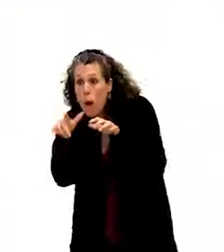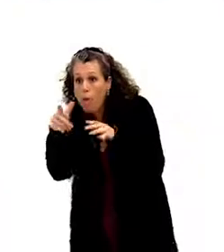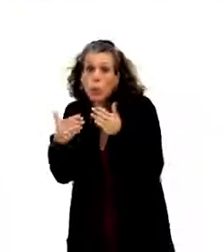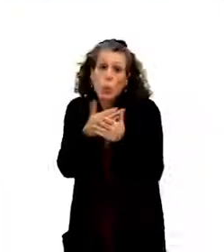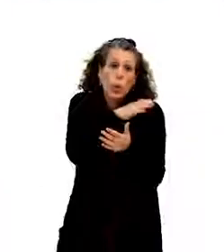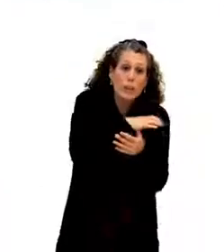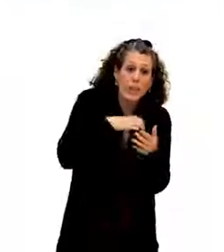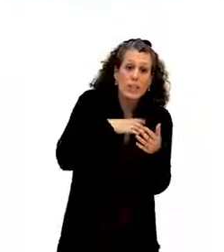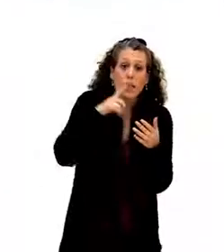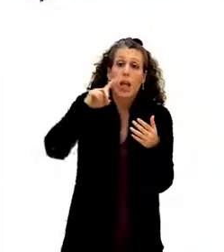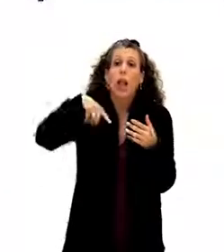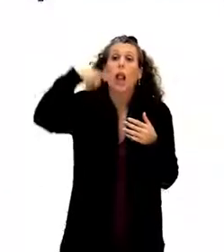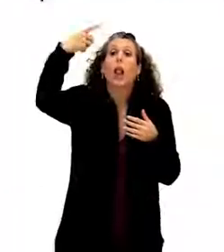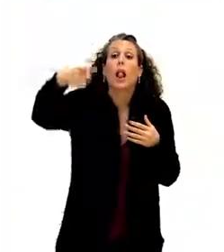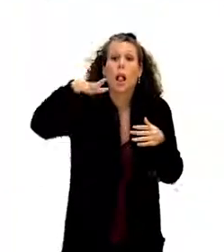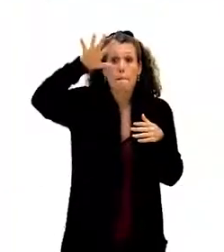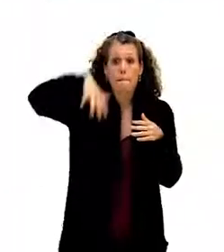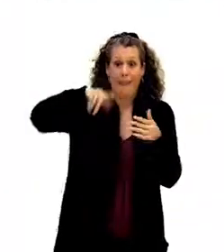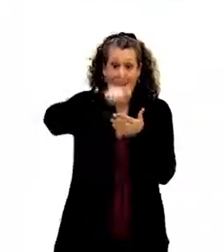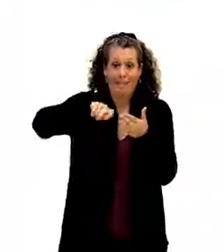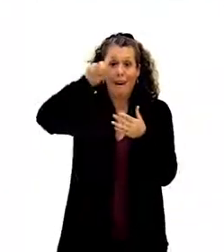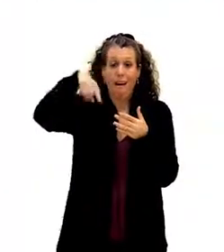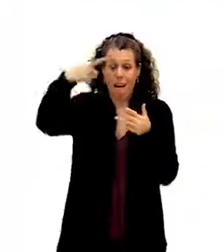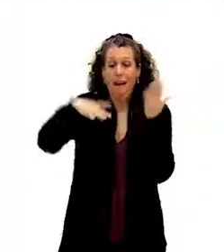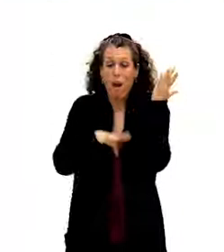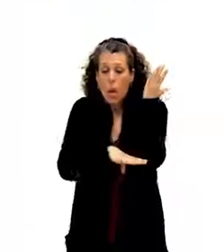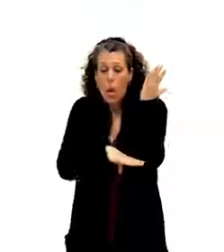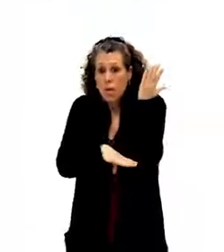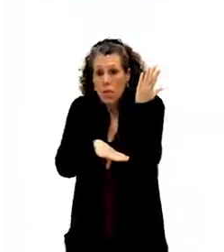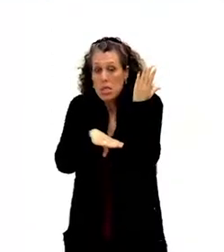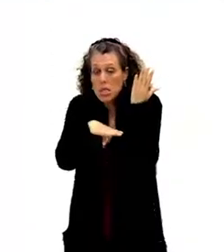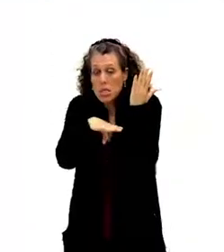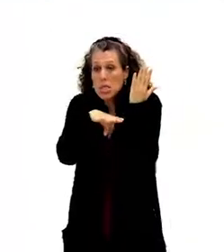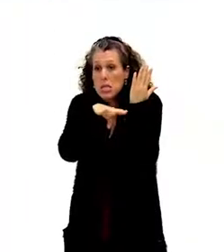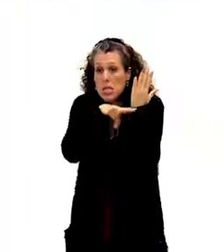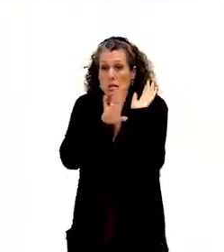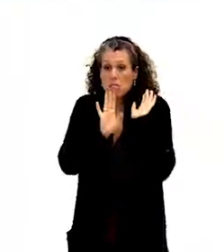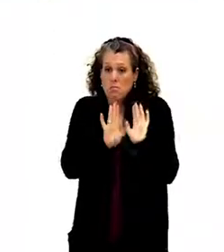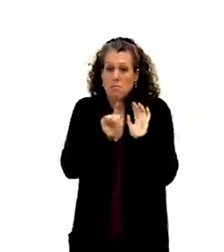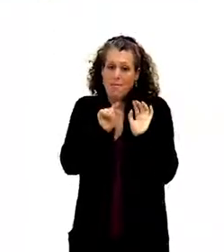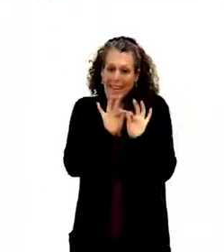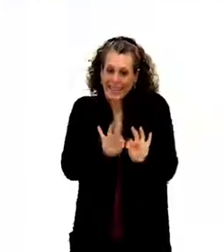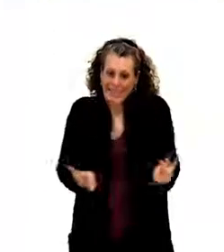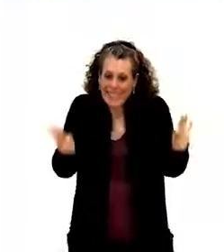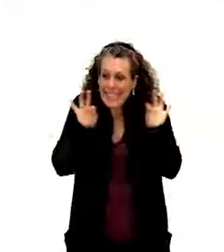commission after the May elections, will translate that as a key action.